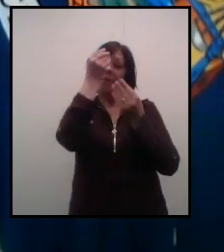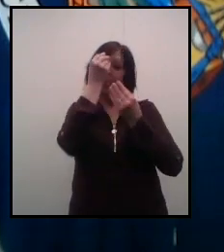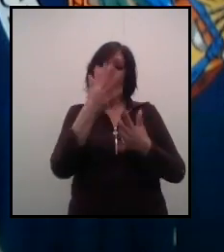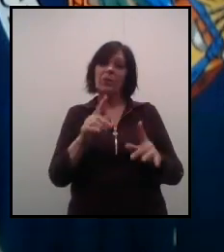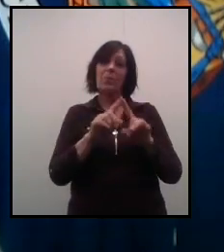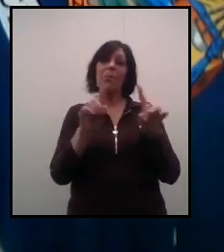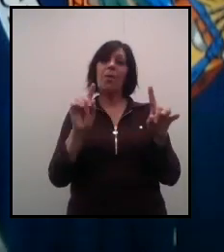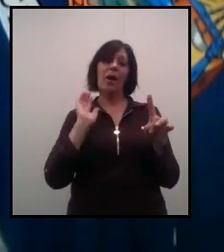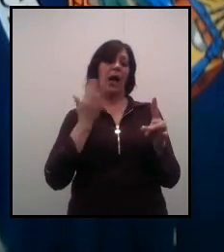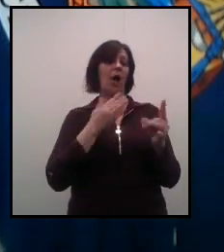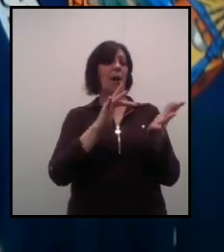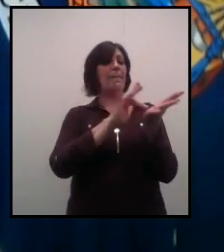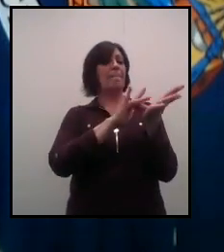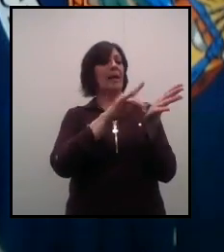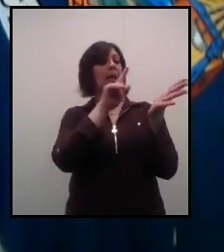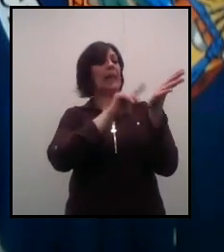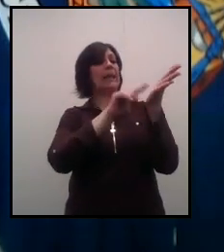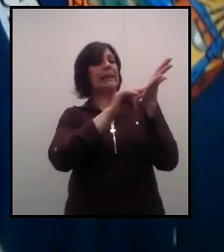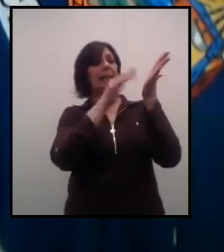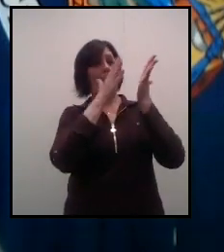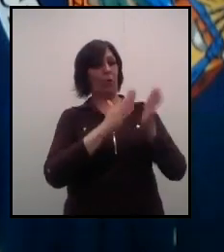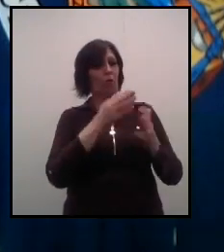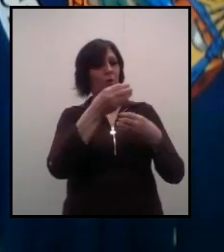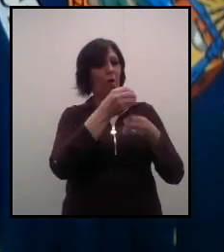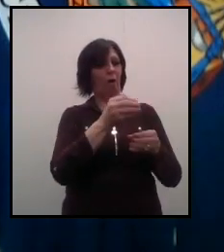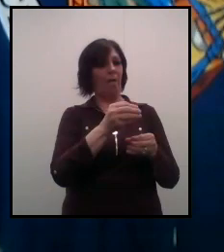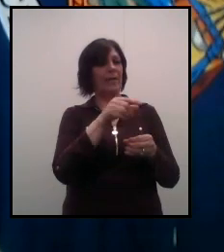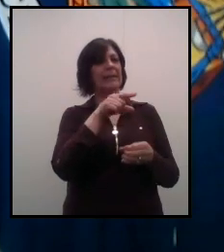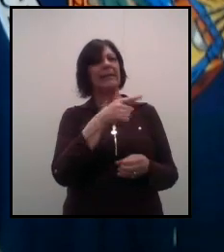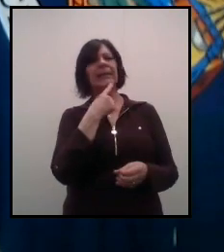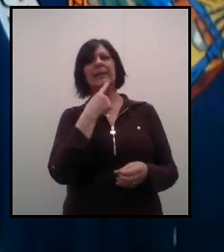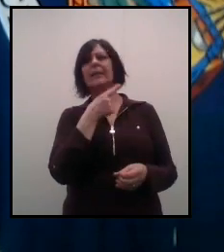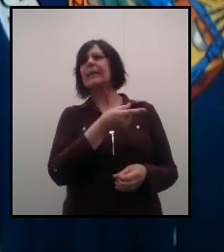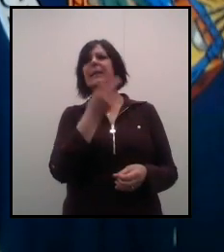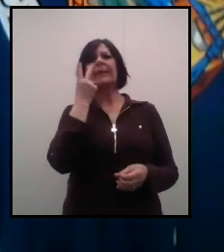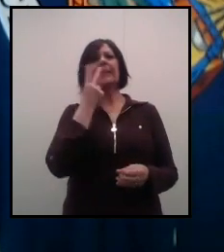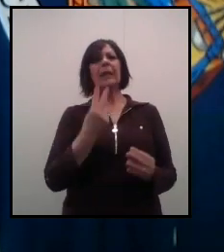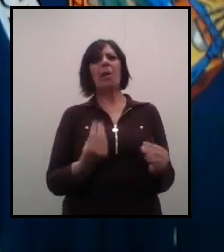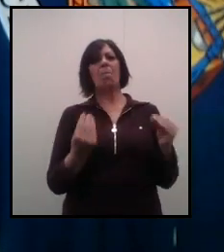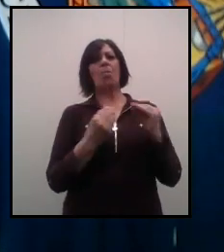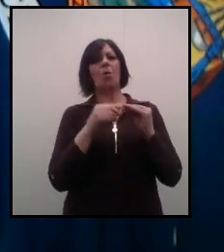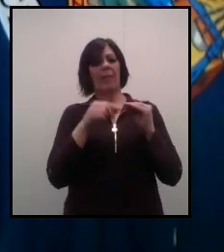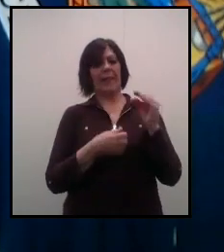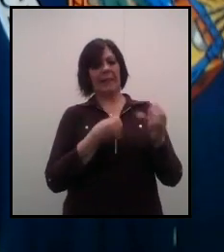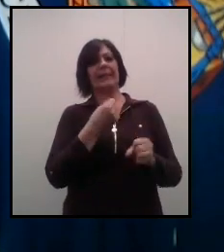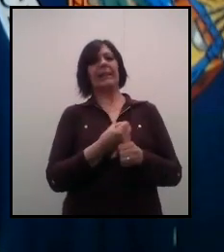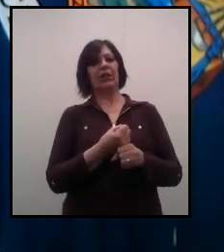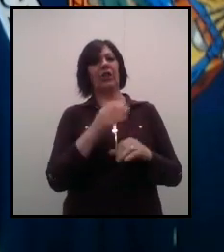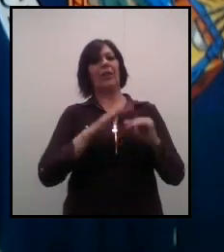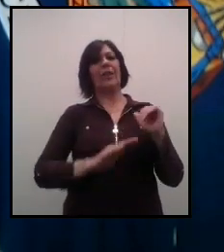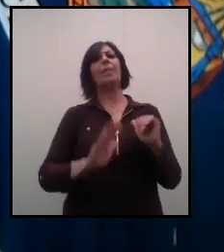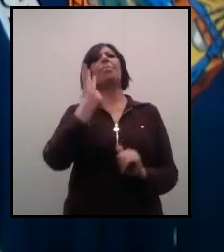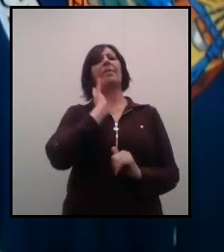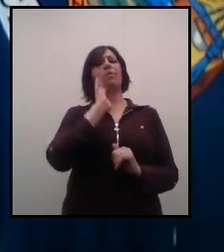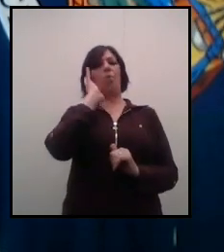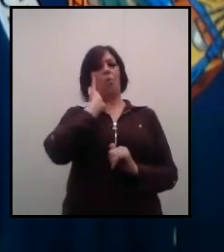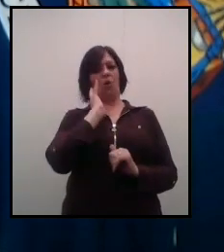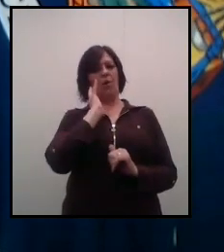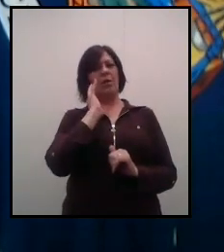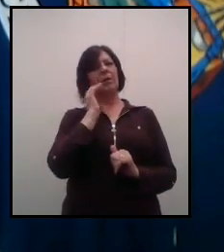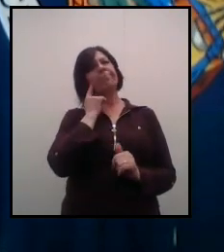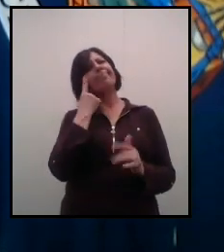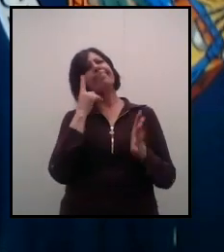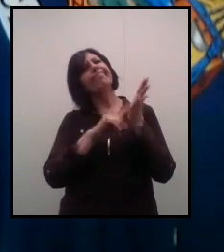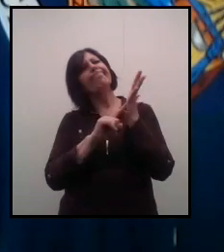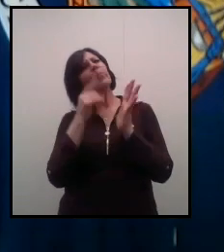medical examiner's office has reported to me that they've receiving more this year than they have in the past. So we are looking at